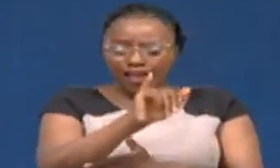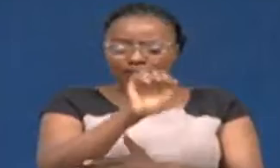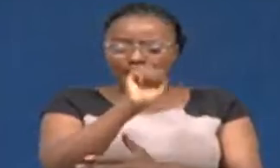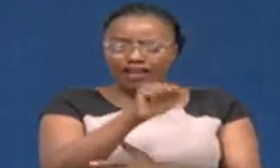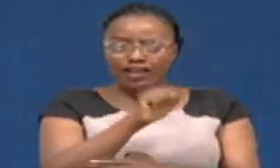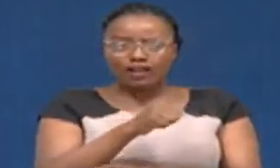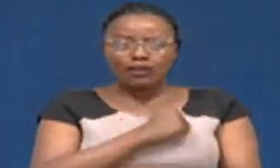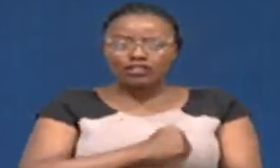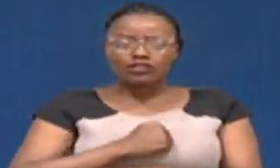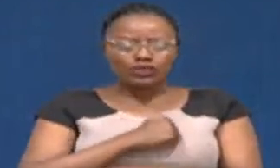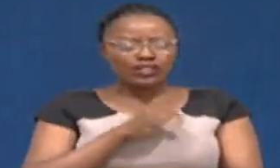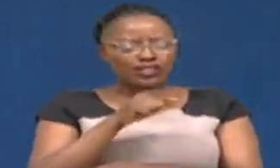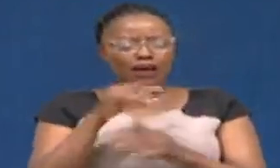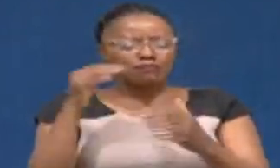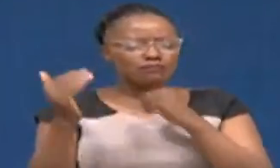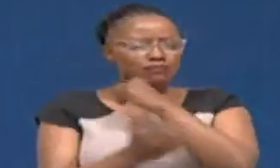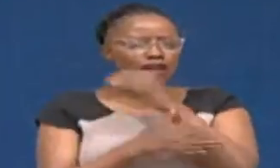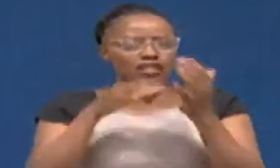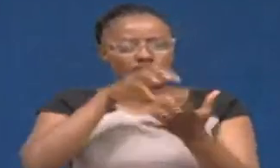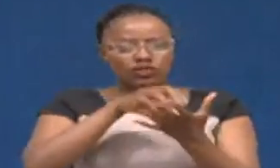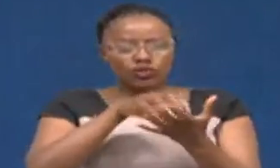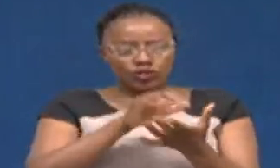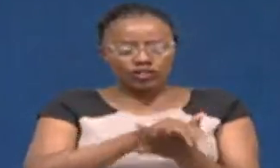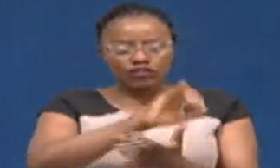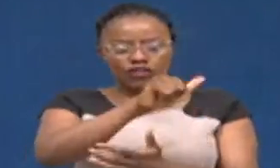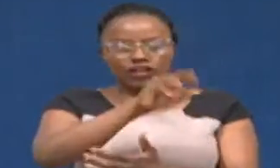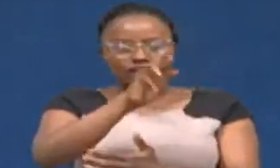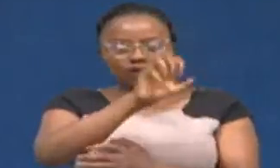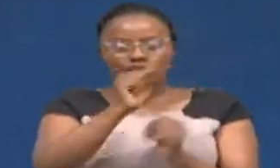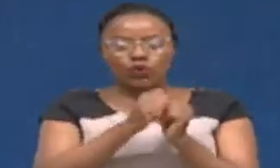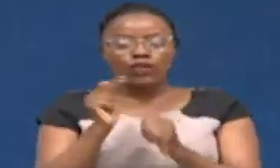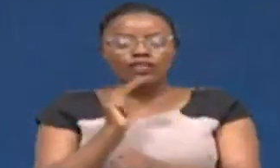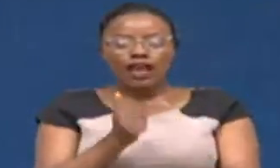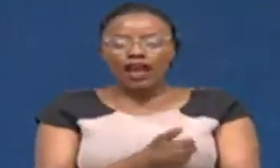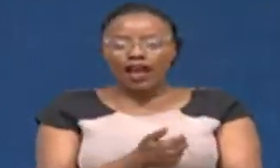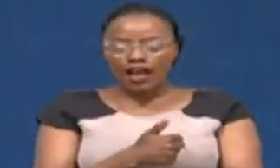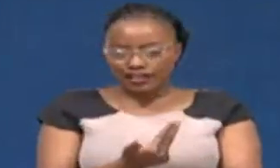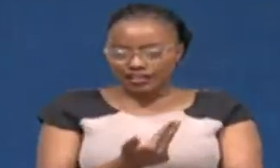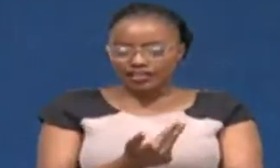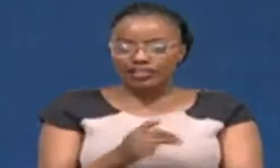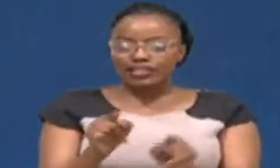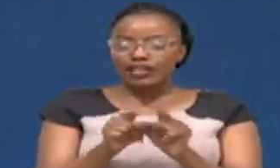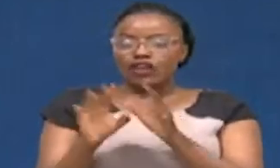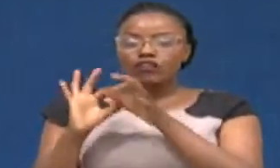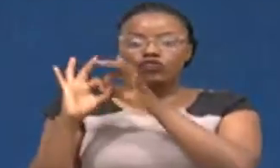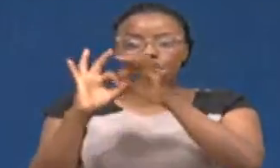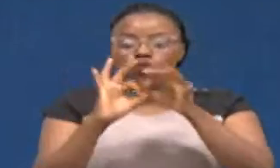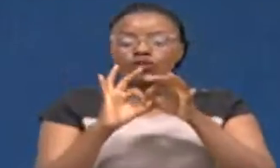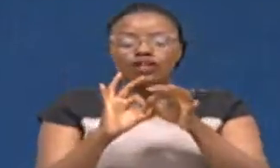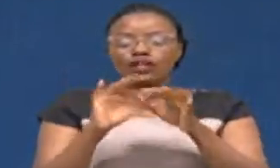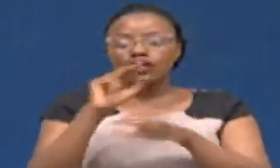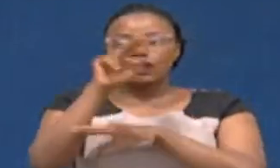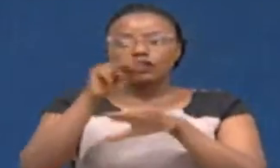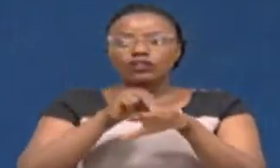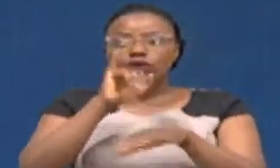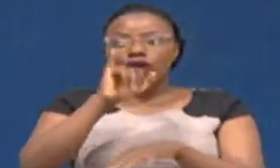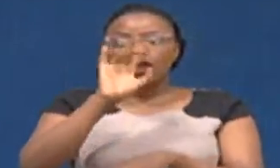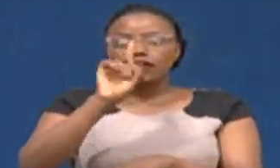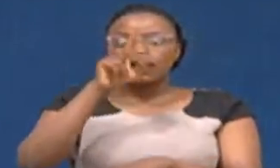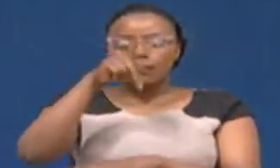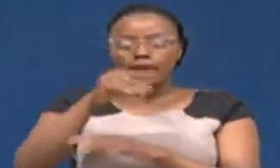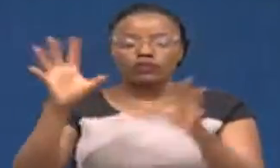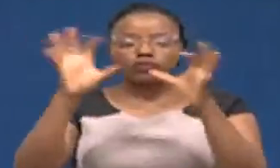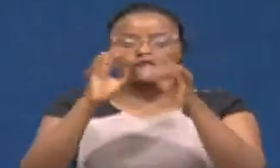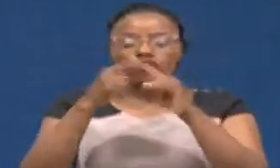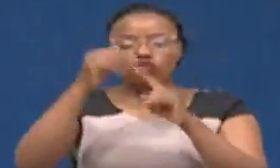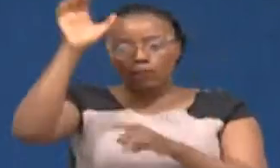It's a horrible situation. And James Mushina is also with us here. James Mushina Kanyagi, a coordinator, National IDP Network, is joining us